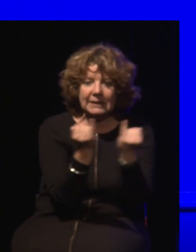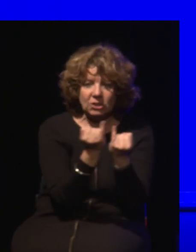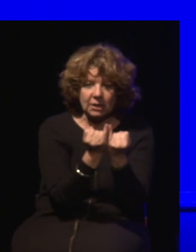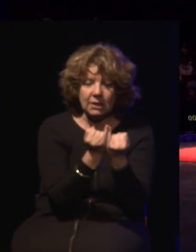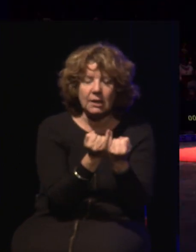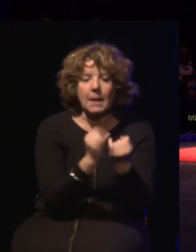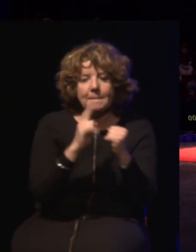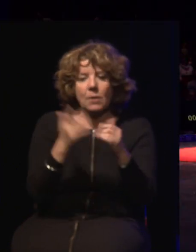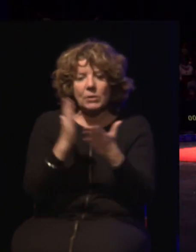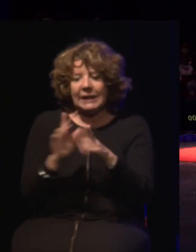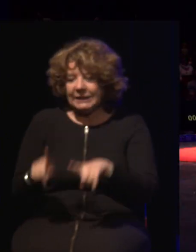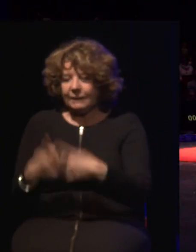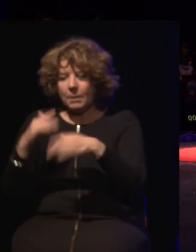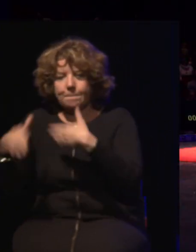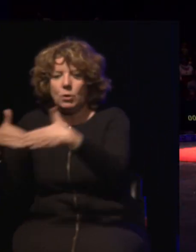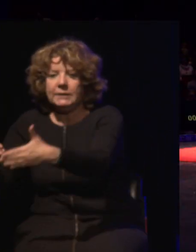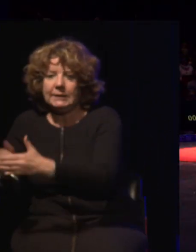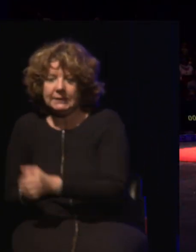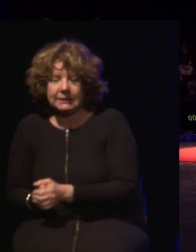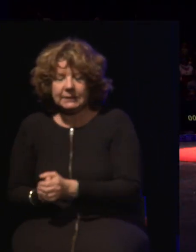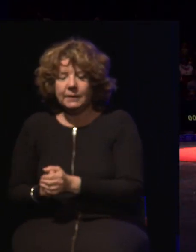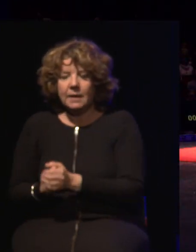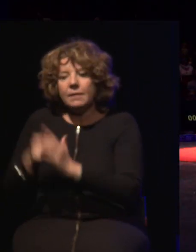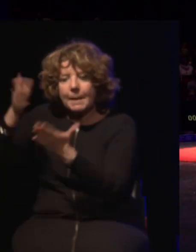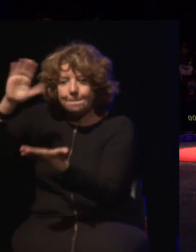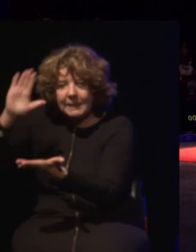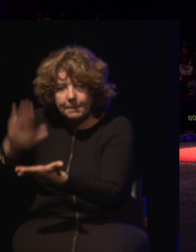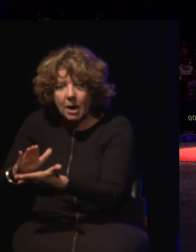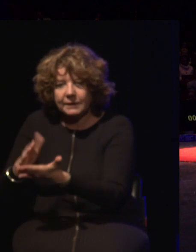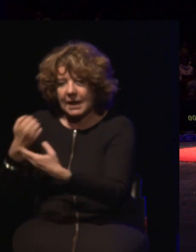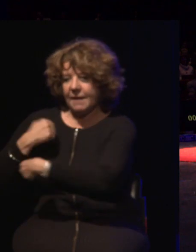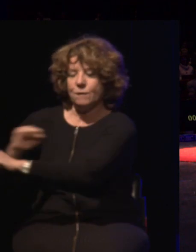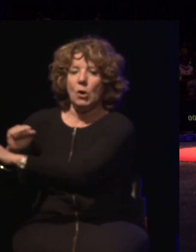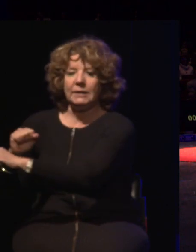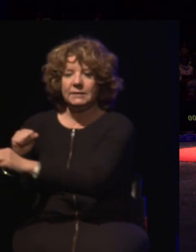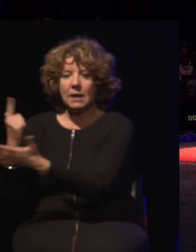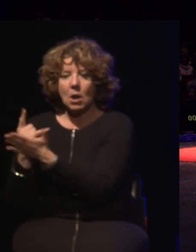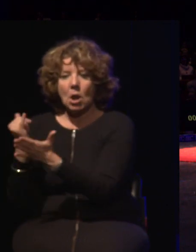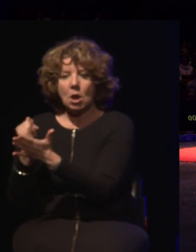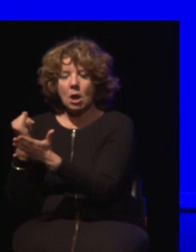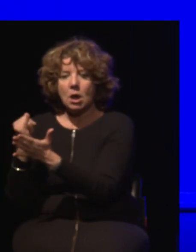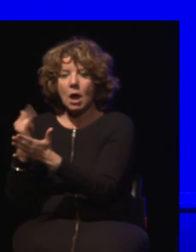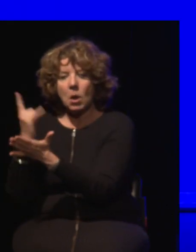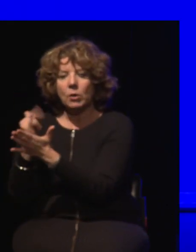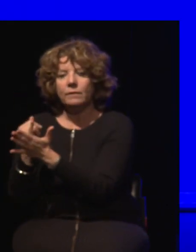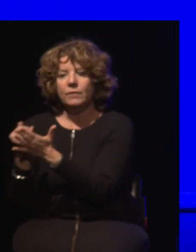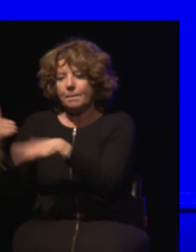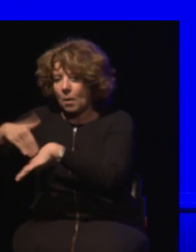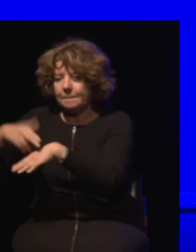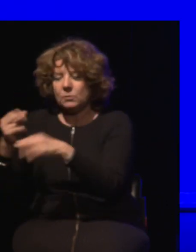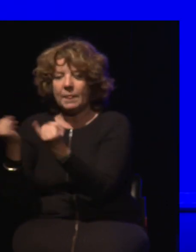understand, but a quite different process that minimises and avoids a lot of the detrimental effects of